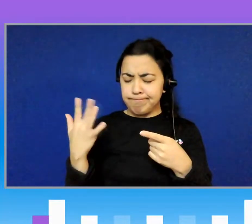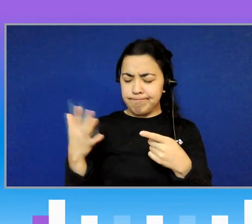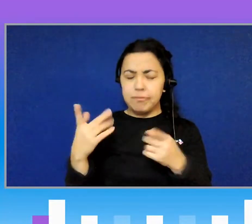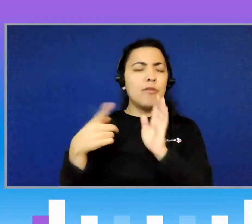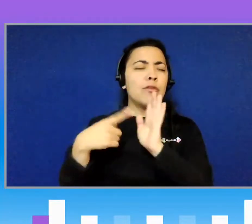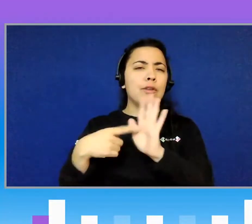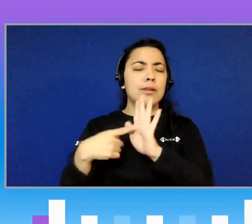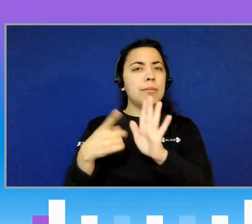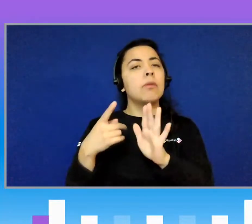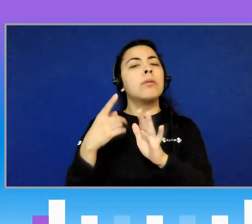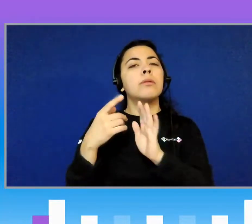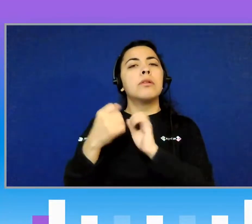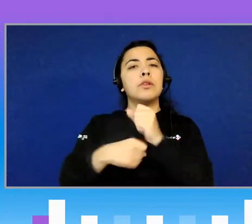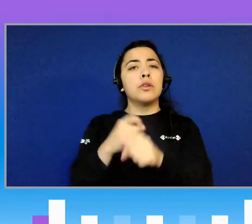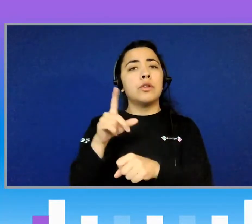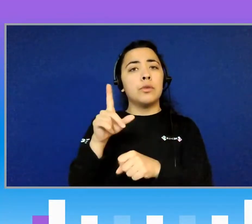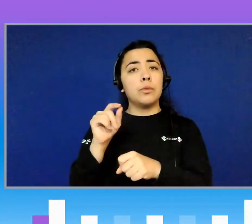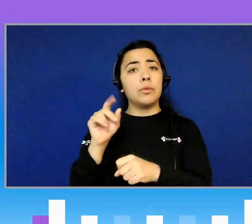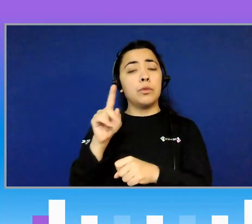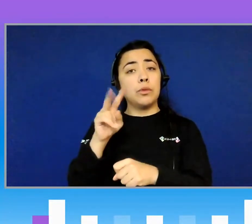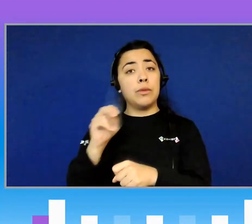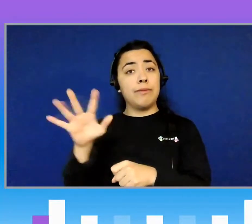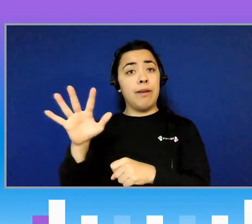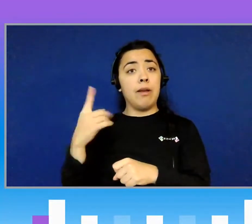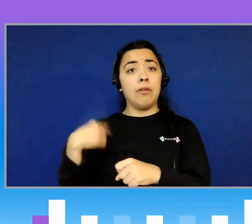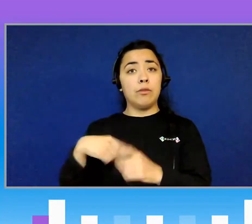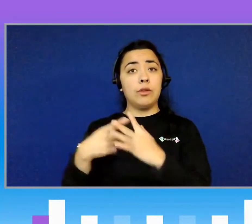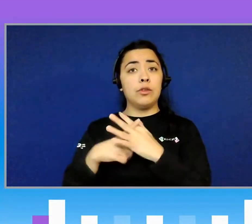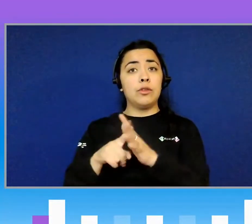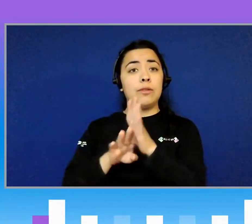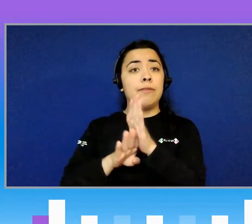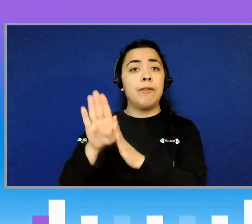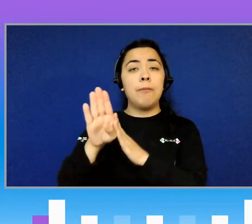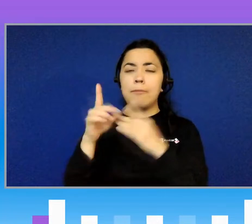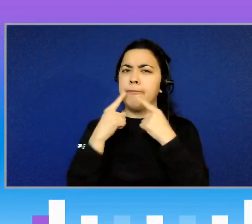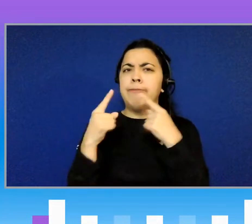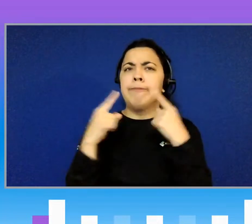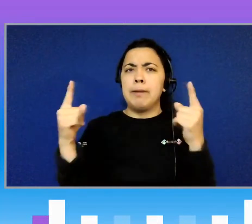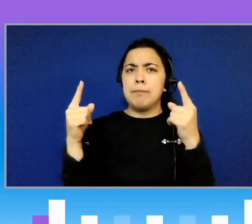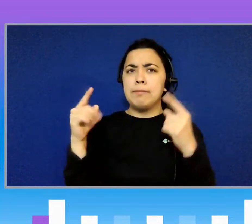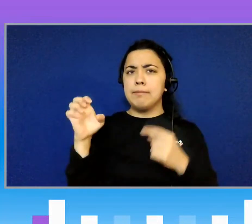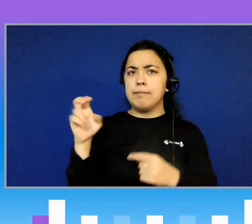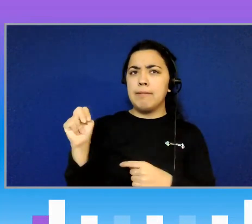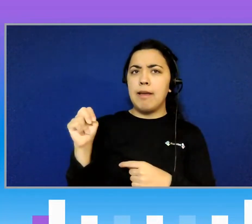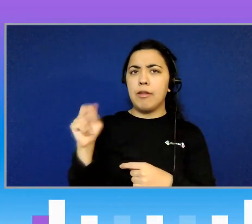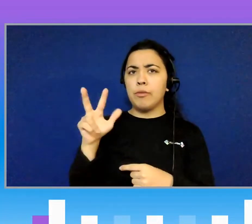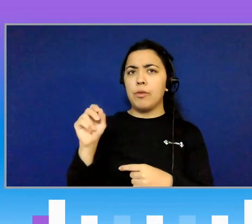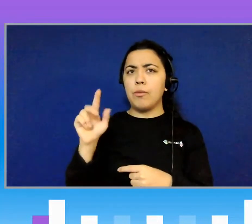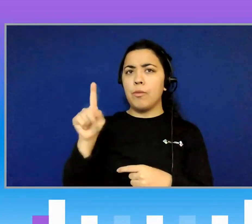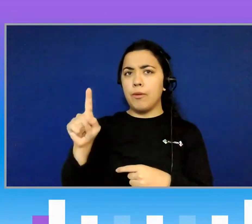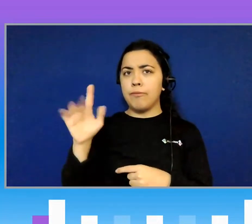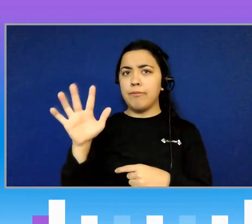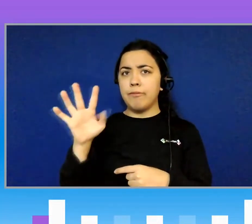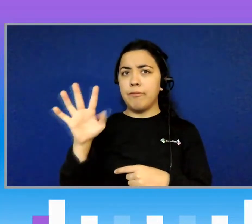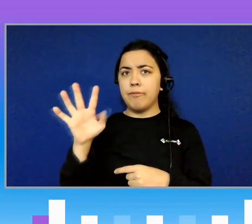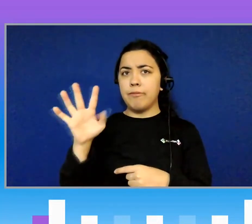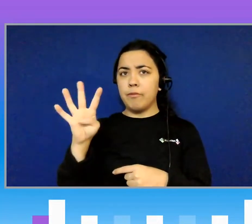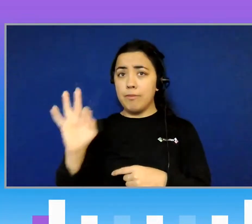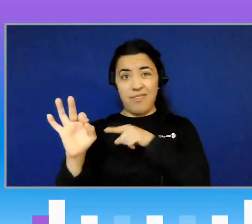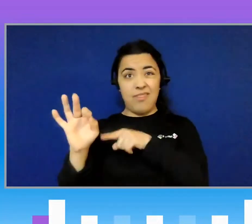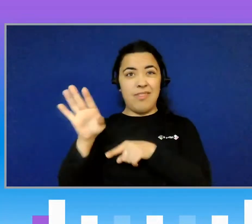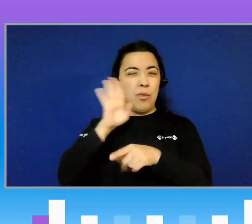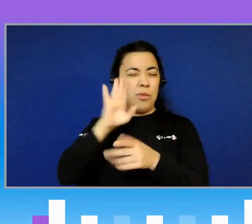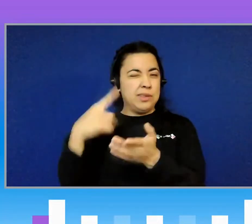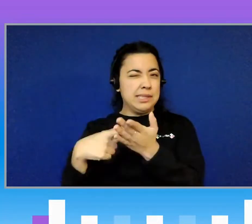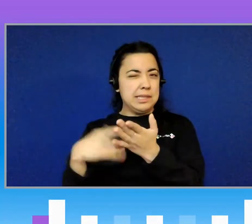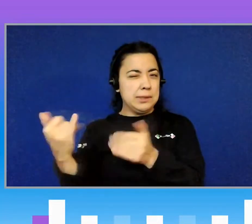example, 2005, when we started developing the famous EN 301549 that we will talk about today